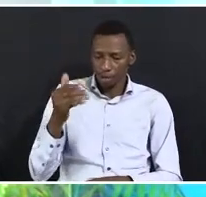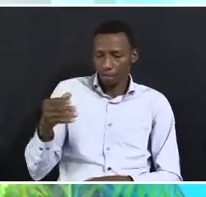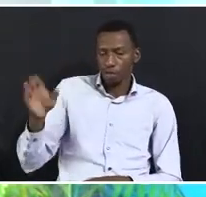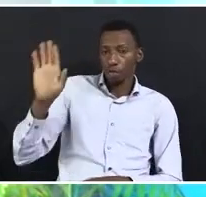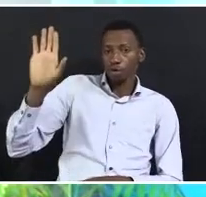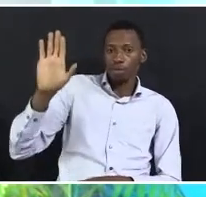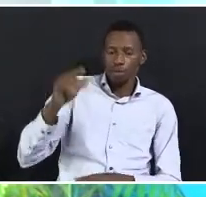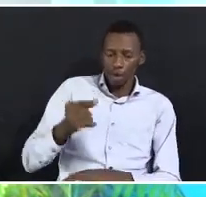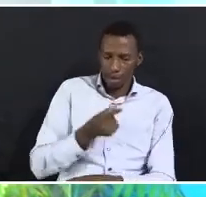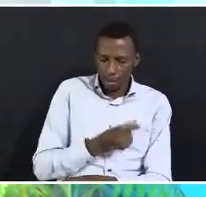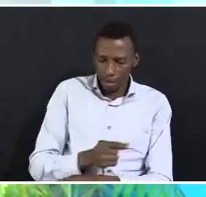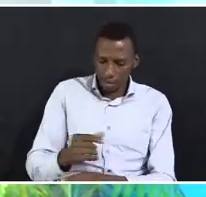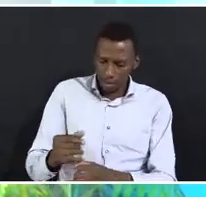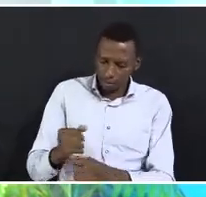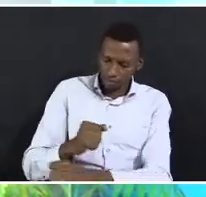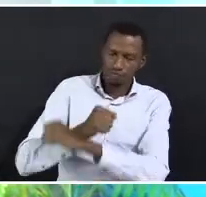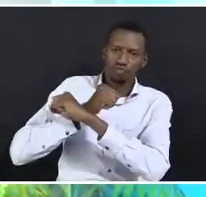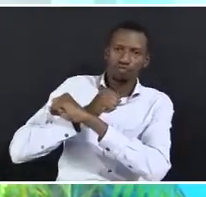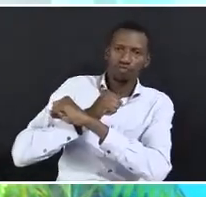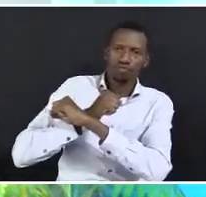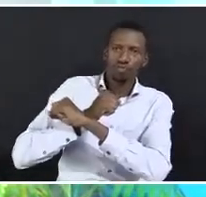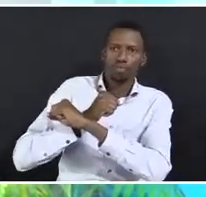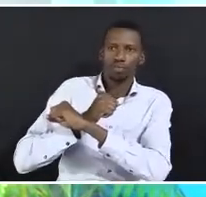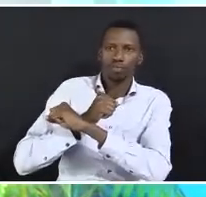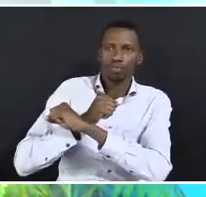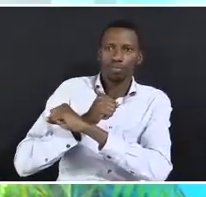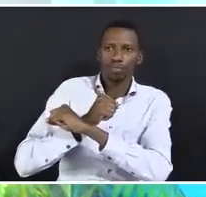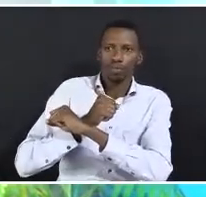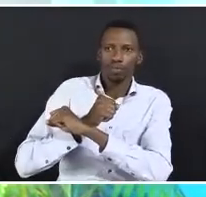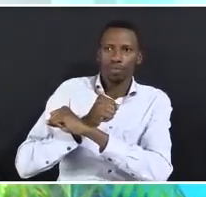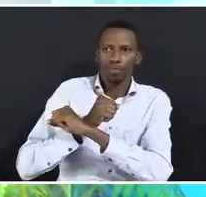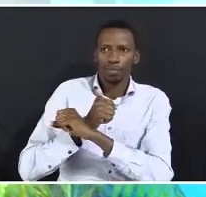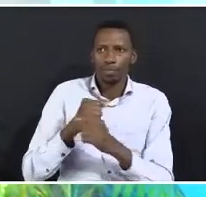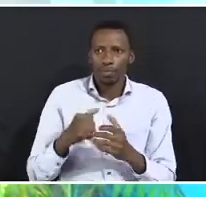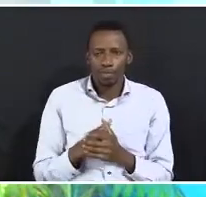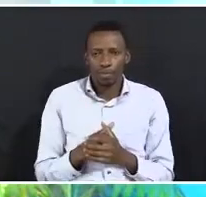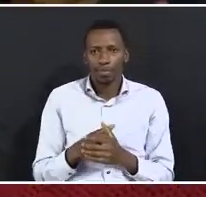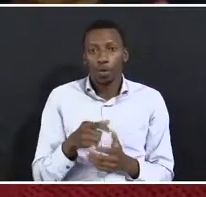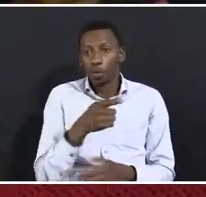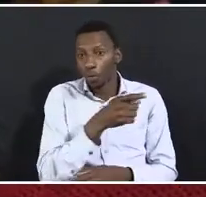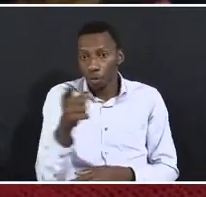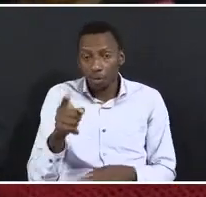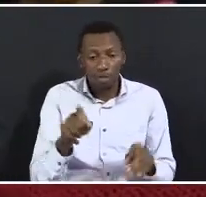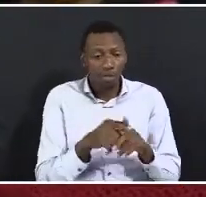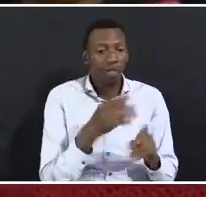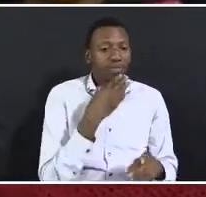her. Hey, I don't expect you to say amen because you are typical Jews.